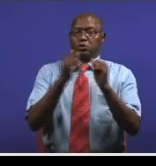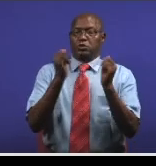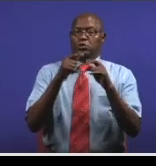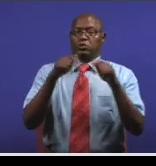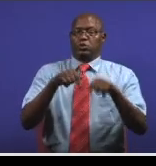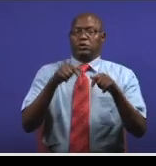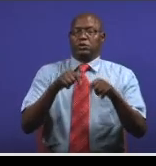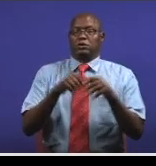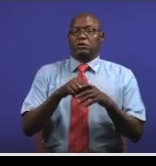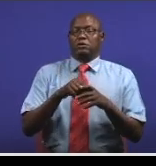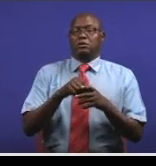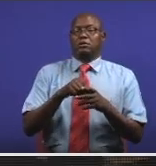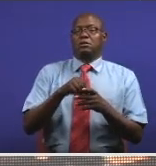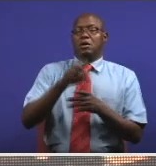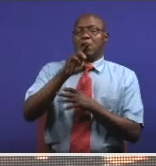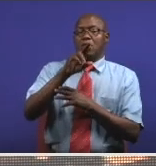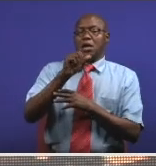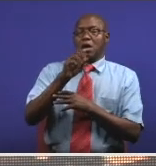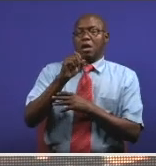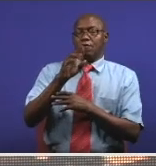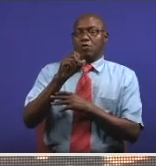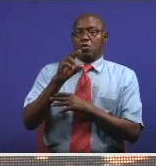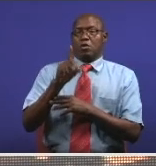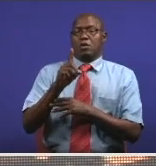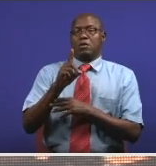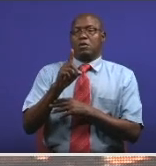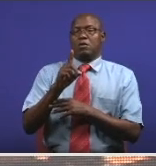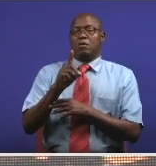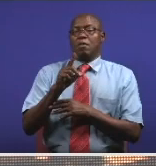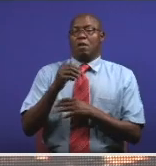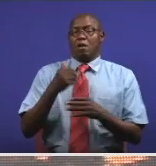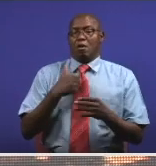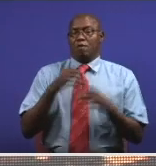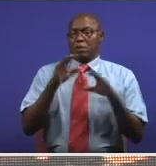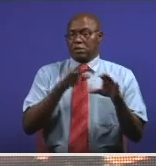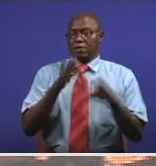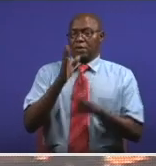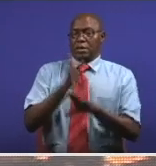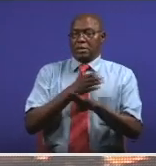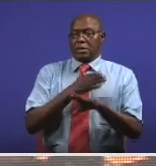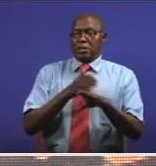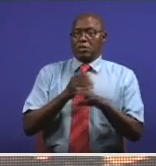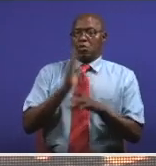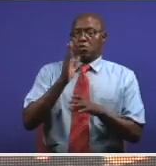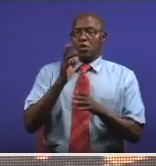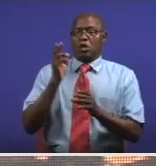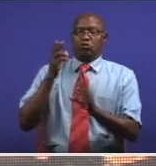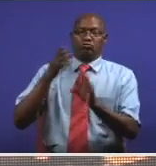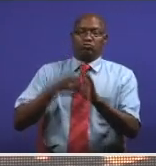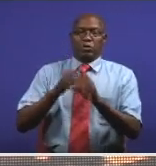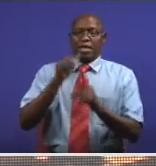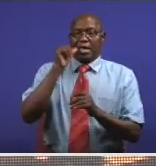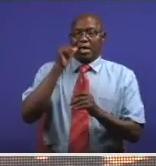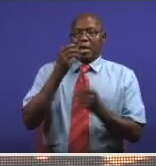Marcus Rashford has withdrawn from the England squad after suffering an injury and will not feature for England in the upcoming